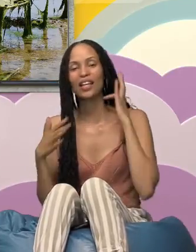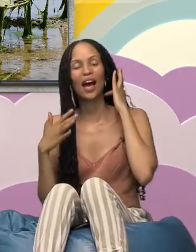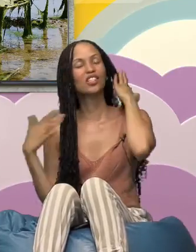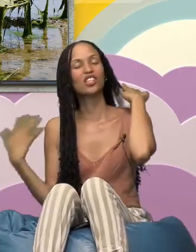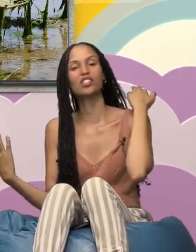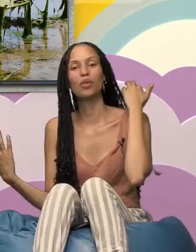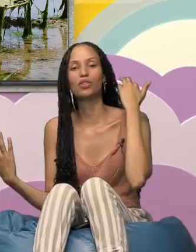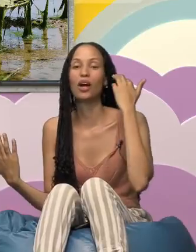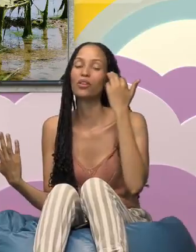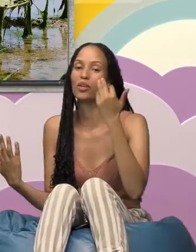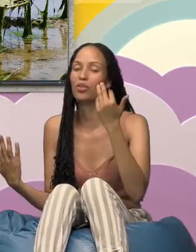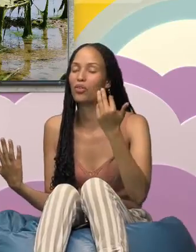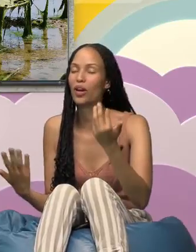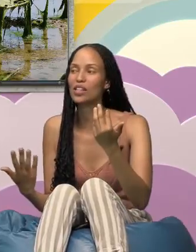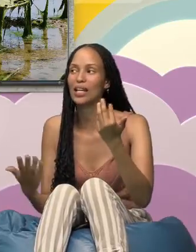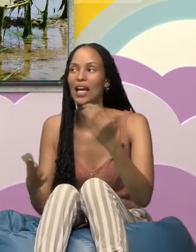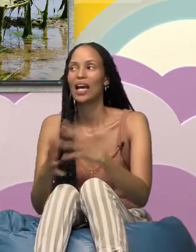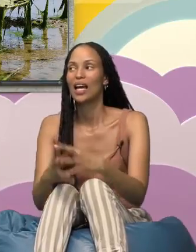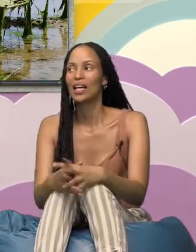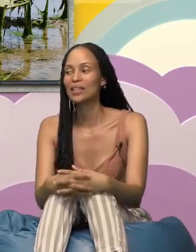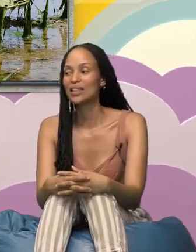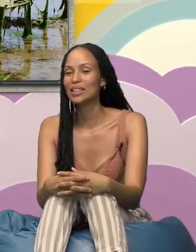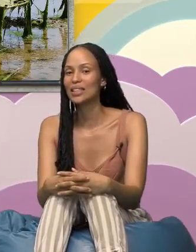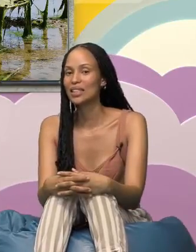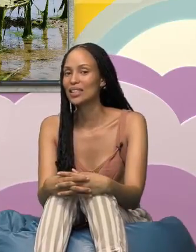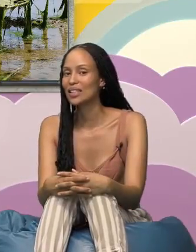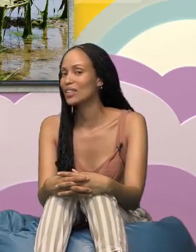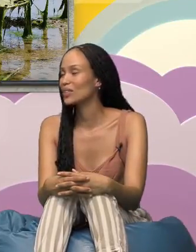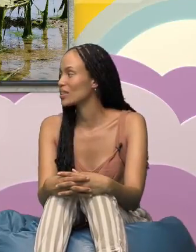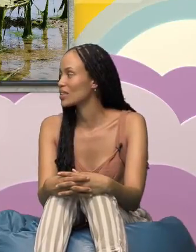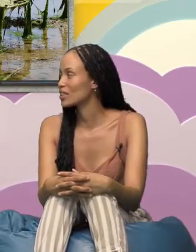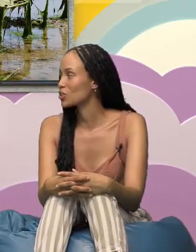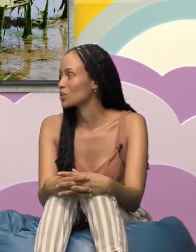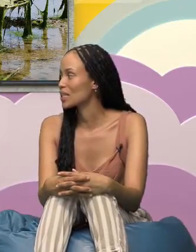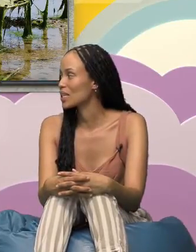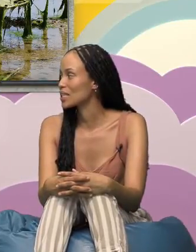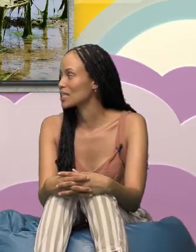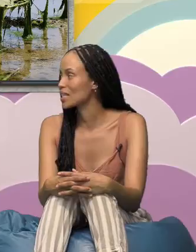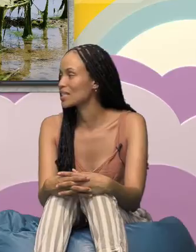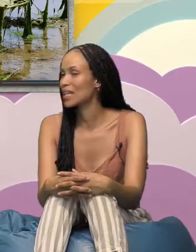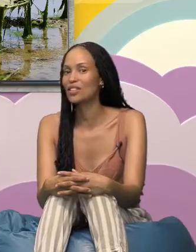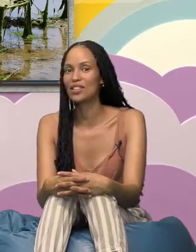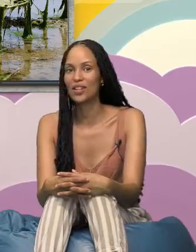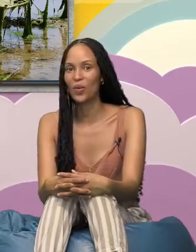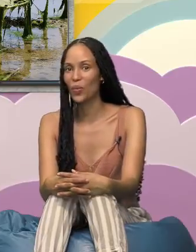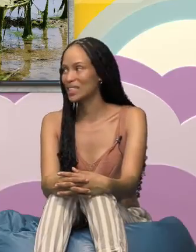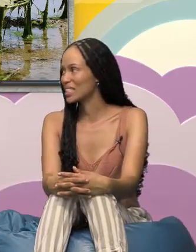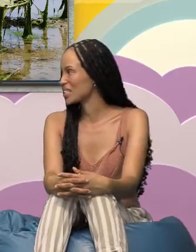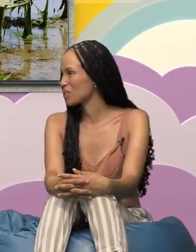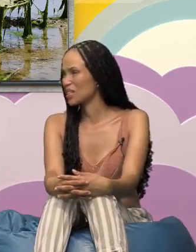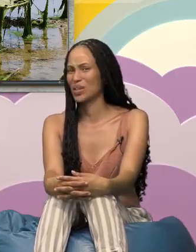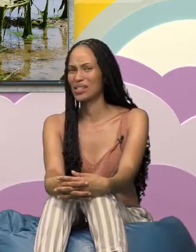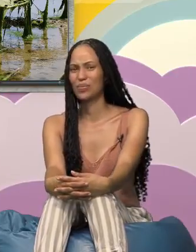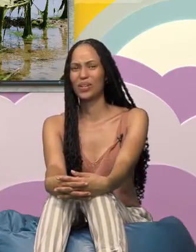aquaponics. And I just spoke to Irene before, and I was like, I didn't know such a word exists. And so